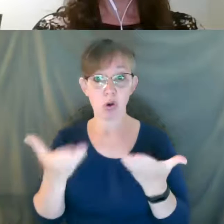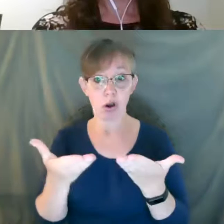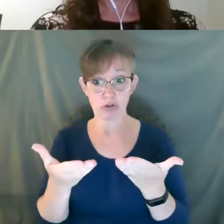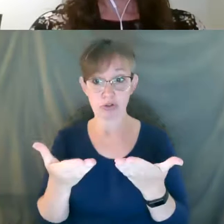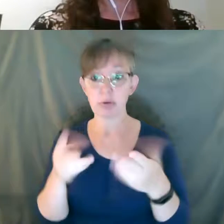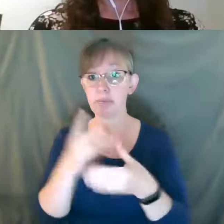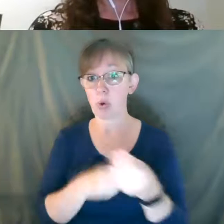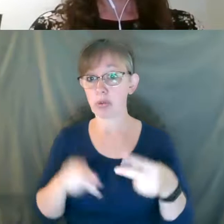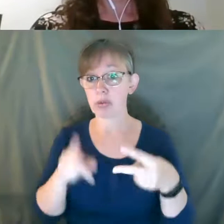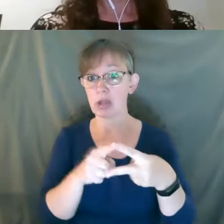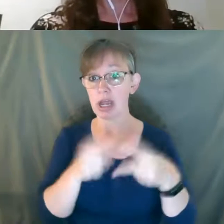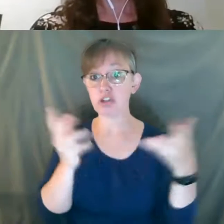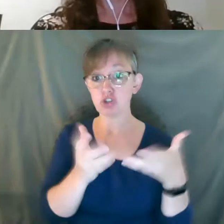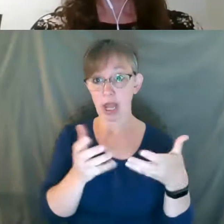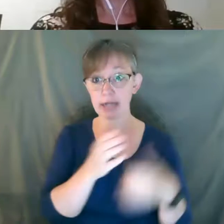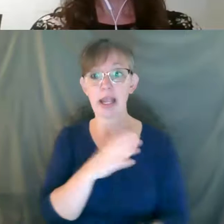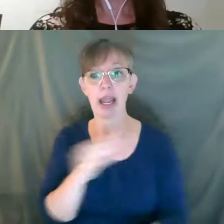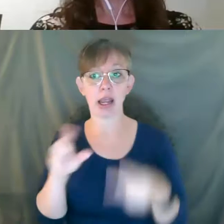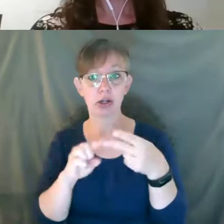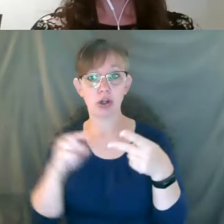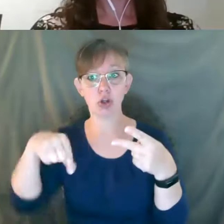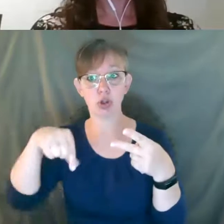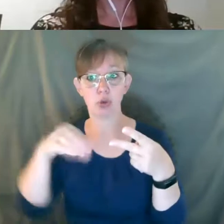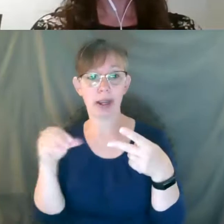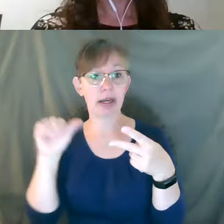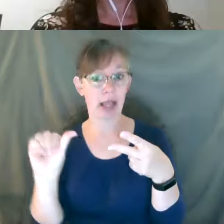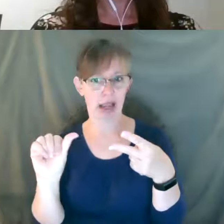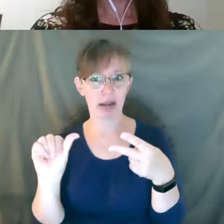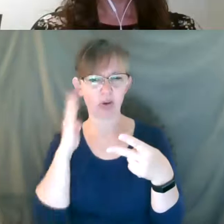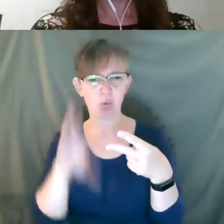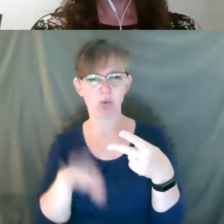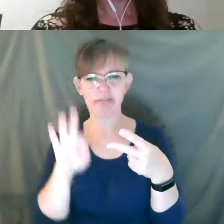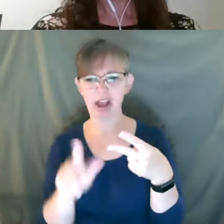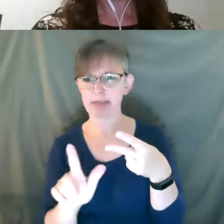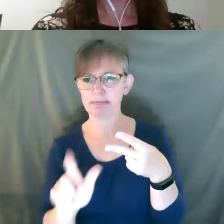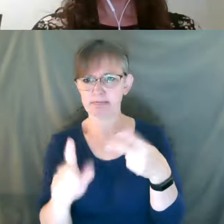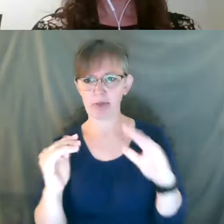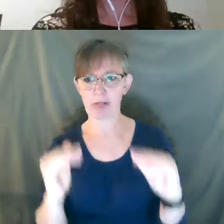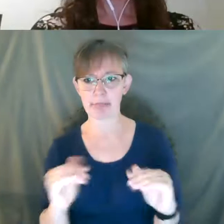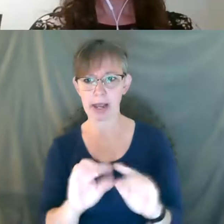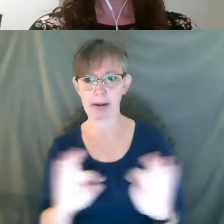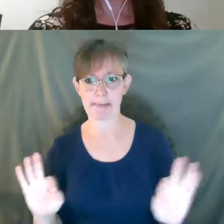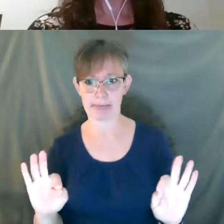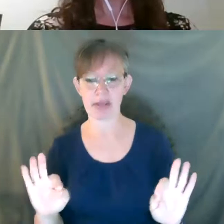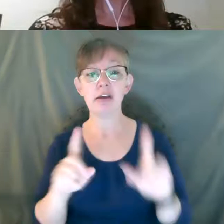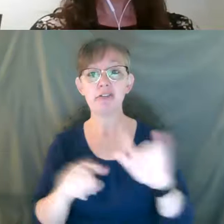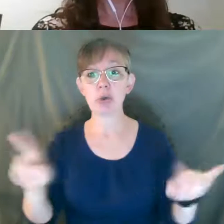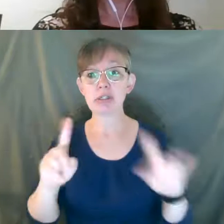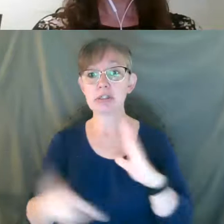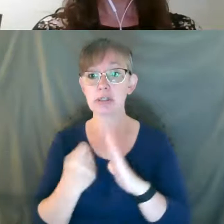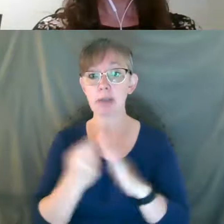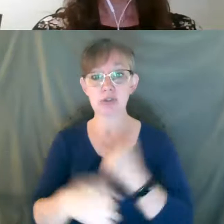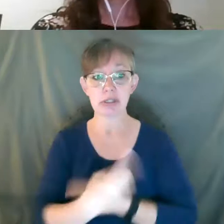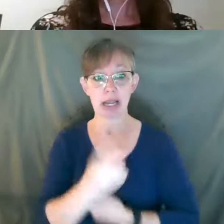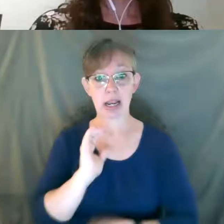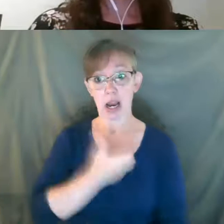Q&A feature that you'll find at the bottom of your screen. And at various points in today's session, our presenter, who I'll be introducing in just a